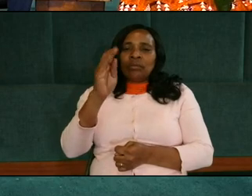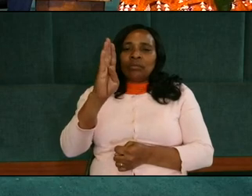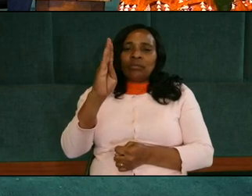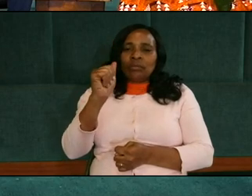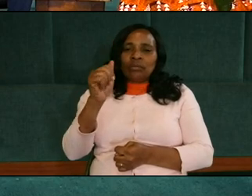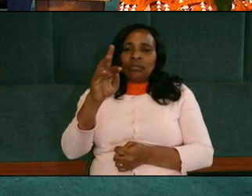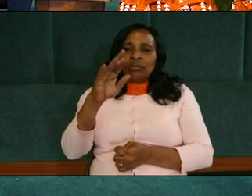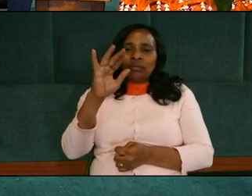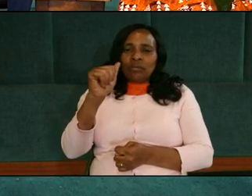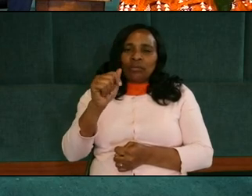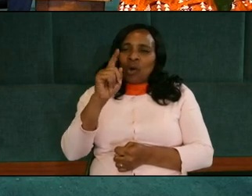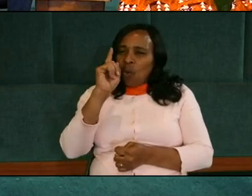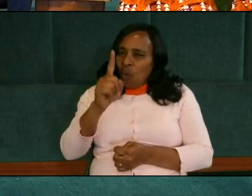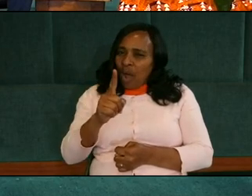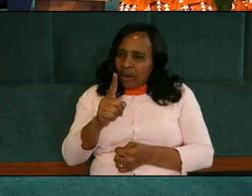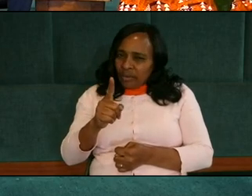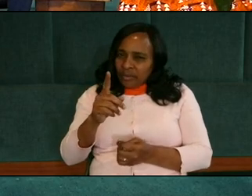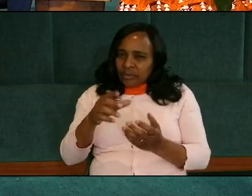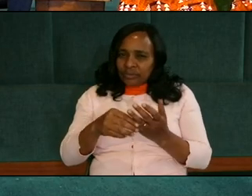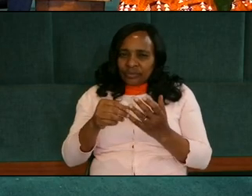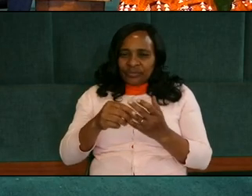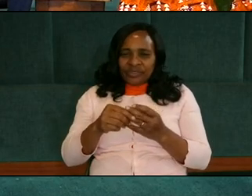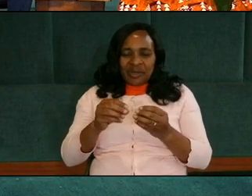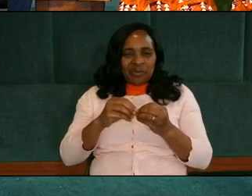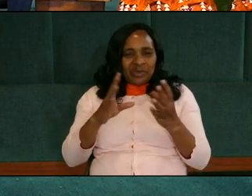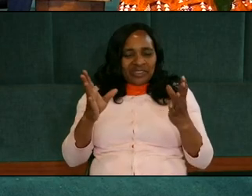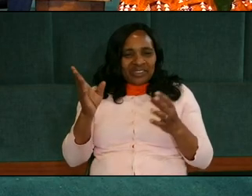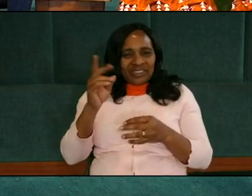The one who shows the most faith, I think I'd say